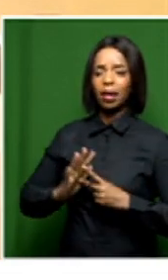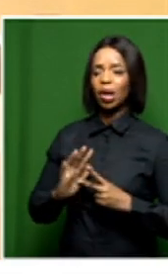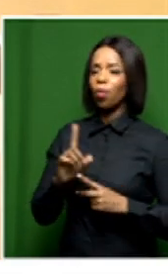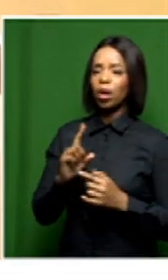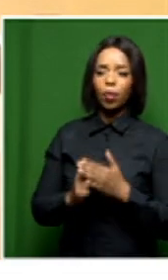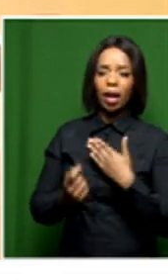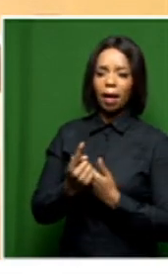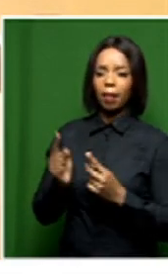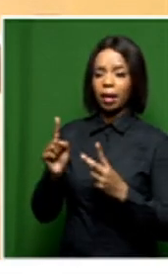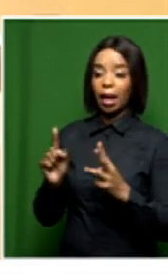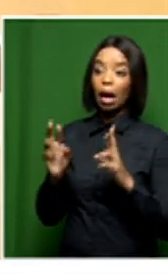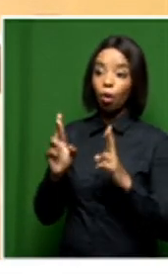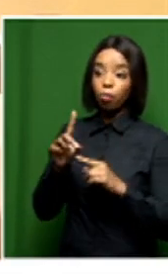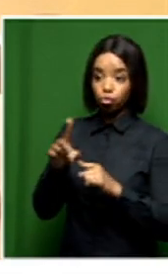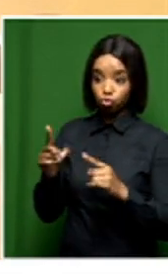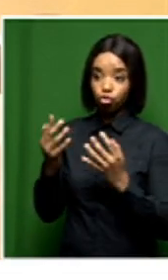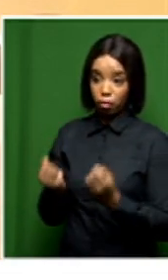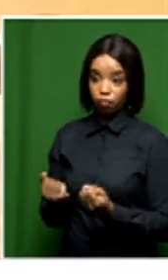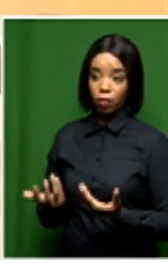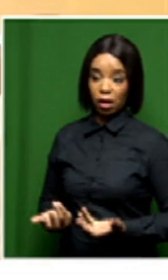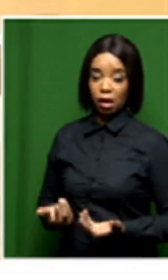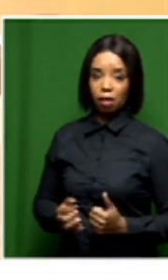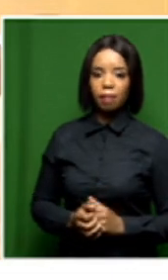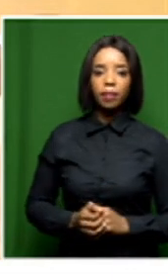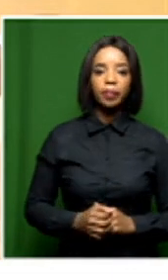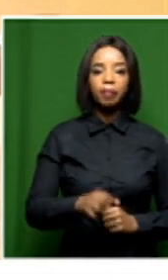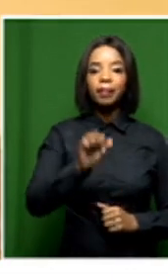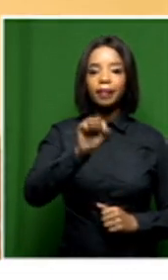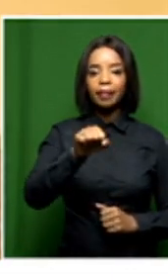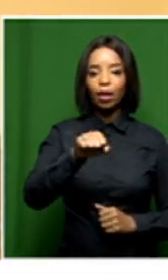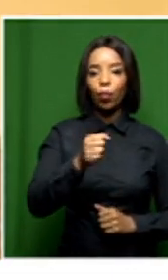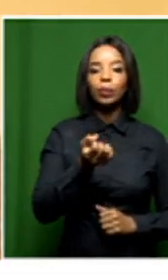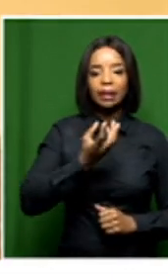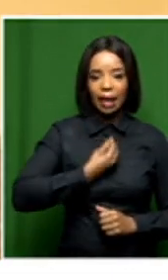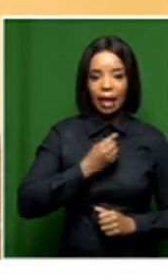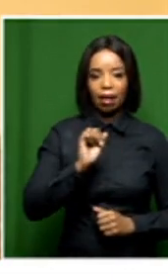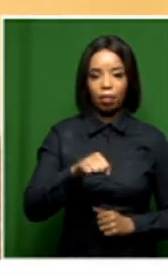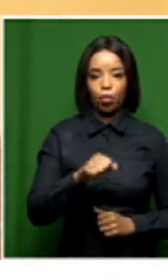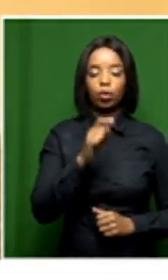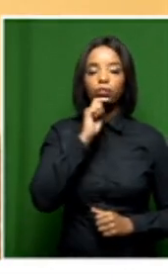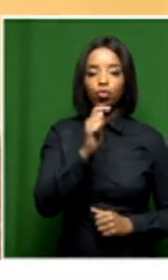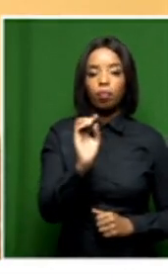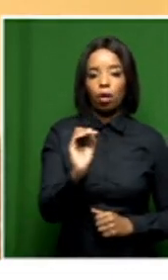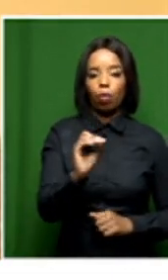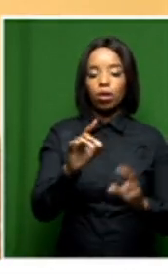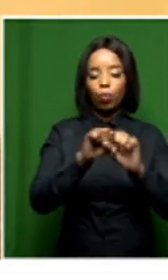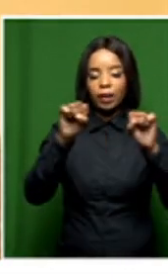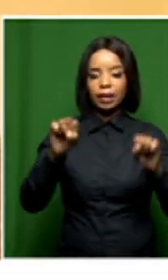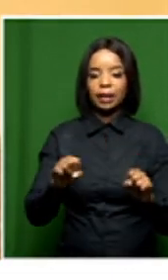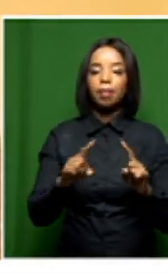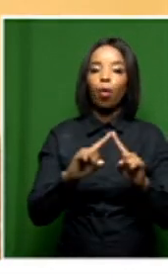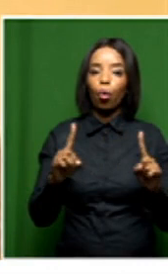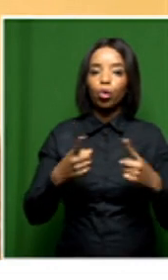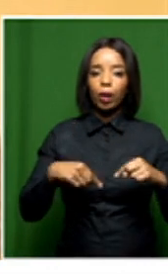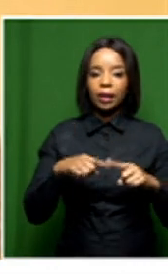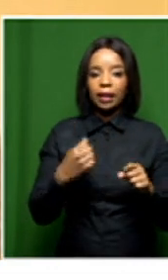them? No, we have them. Thanks for the question, Leon. We have them, obviously, in the system, but we work very